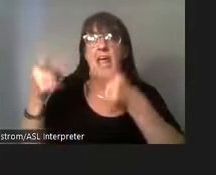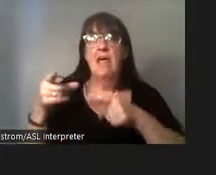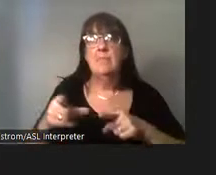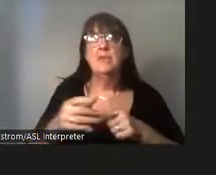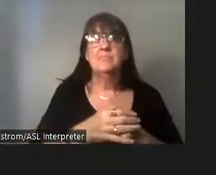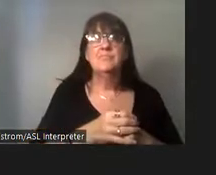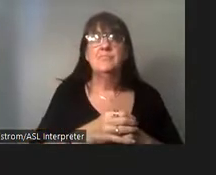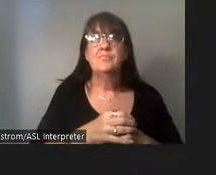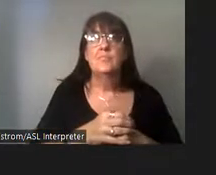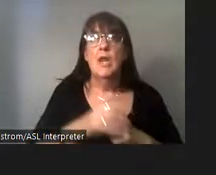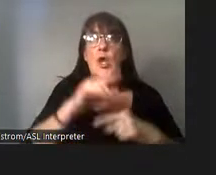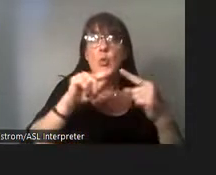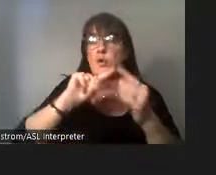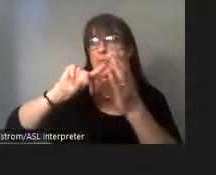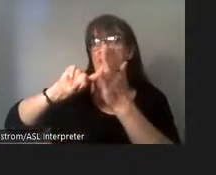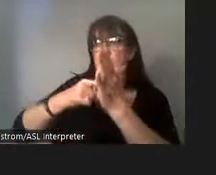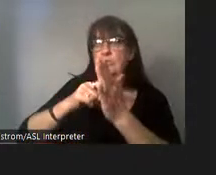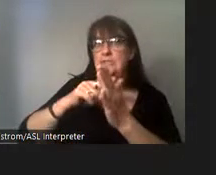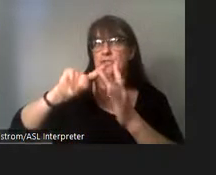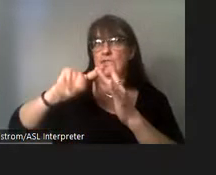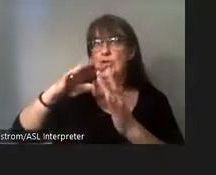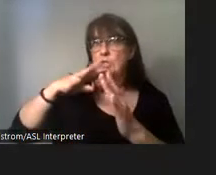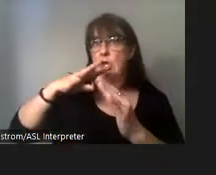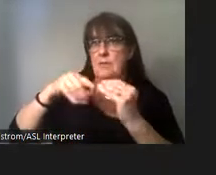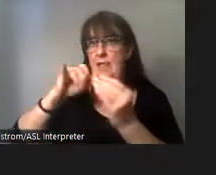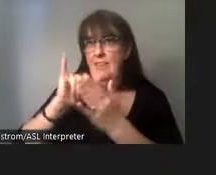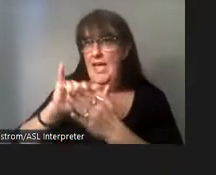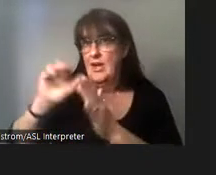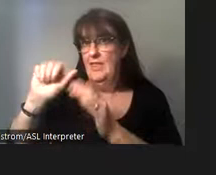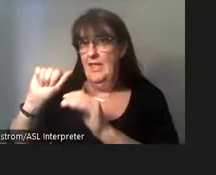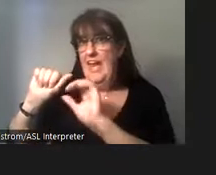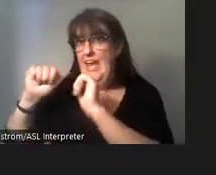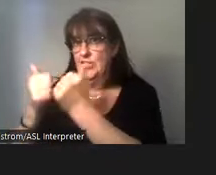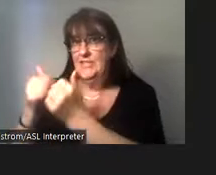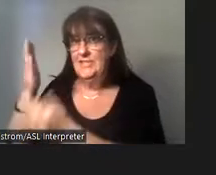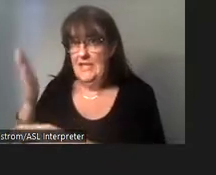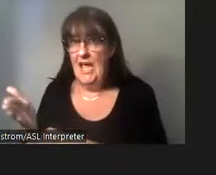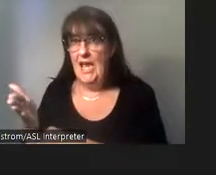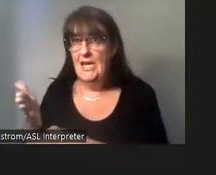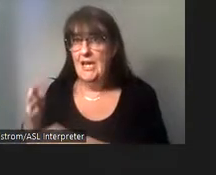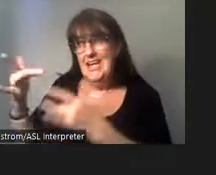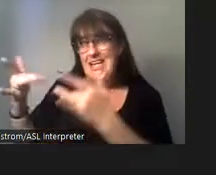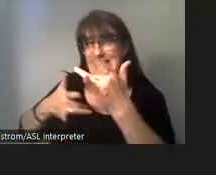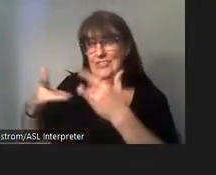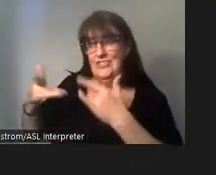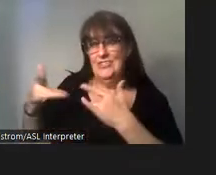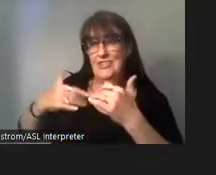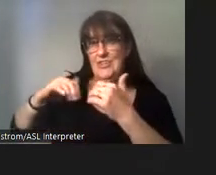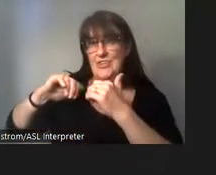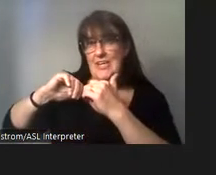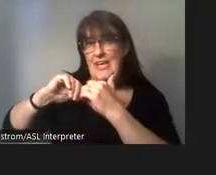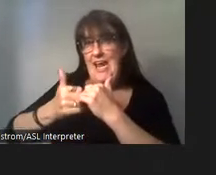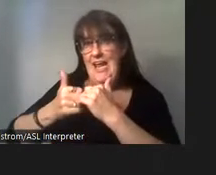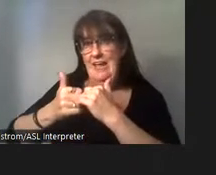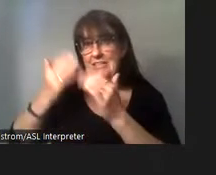And when we first started talking about this on the civilian agency side, there was concern about having an assessment, right? Because some people